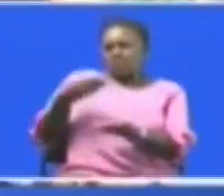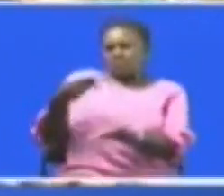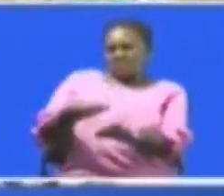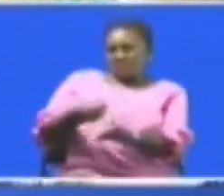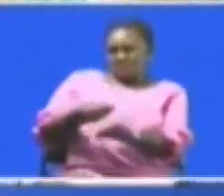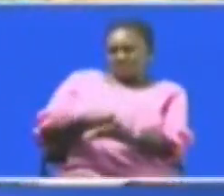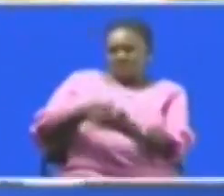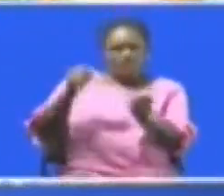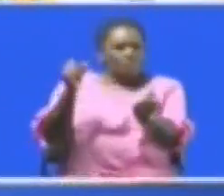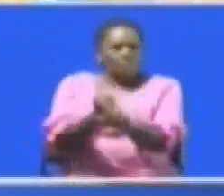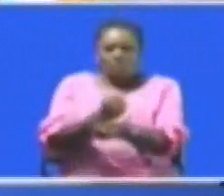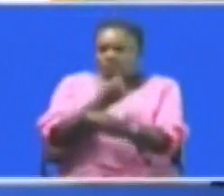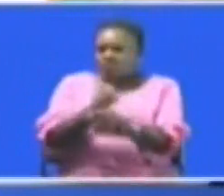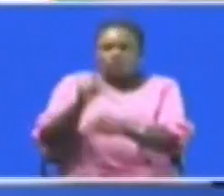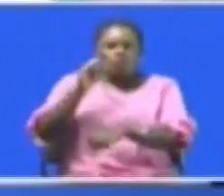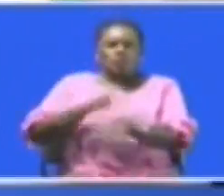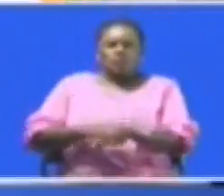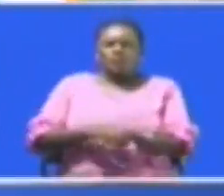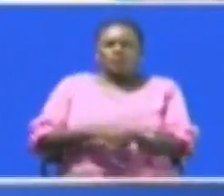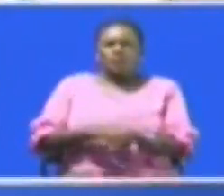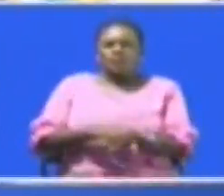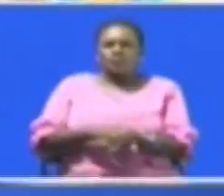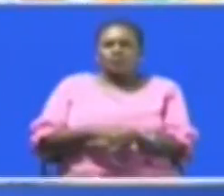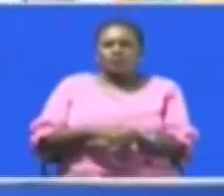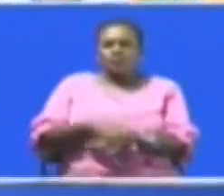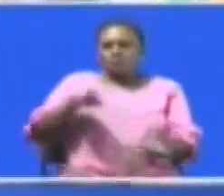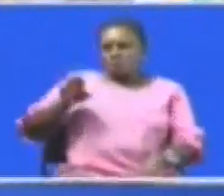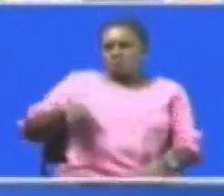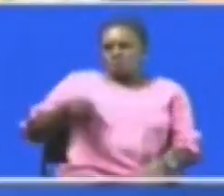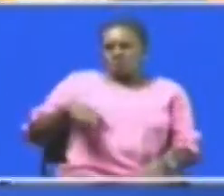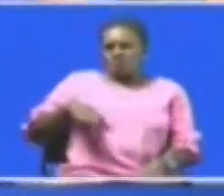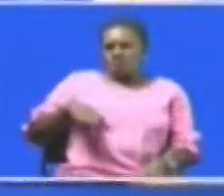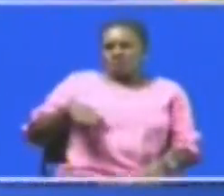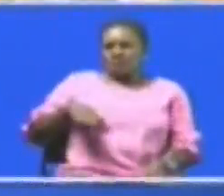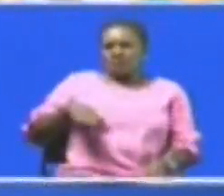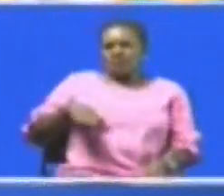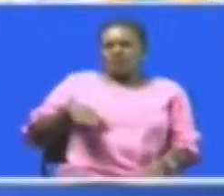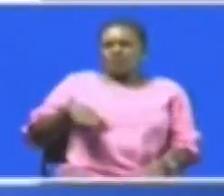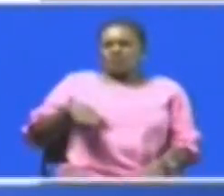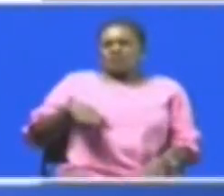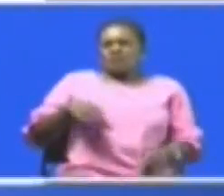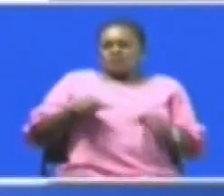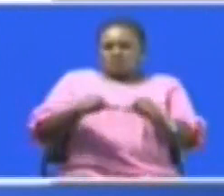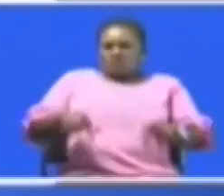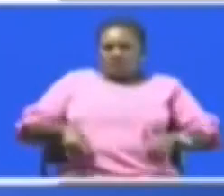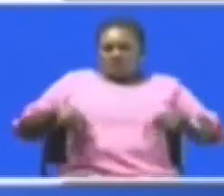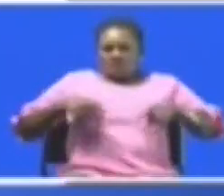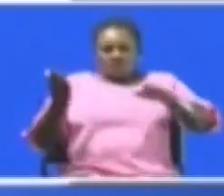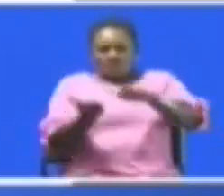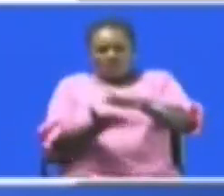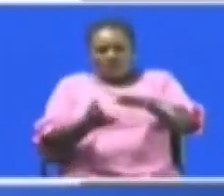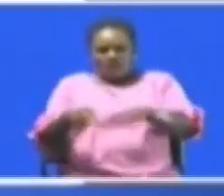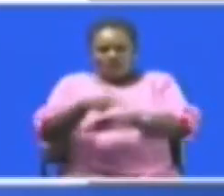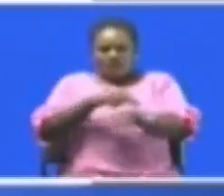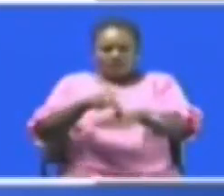money they cannot afford. But Agnes desperately clings to life. Her file at the